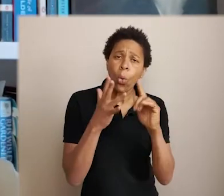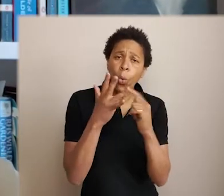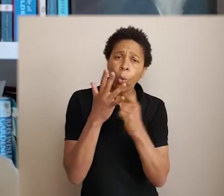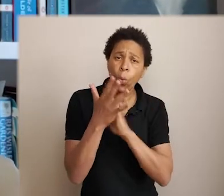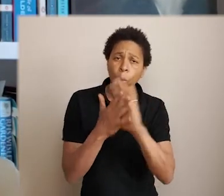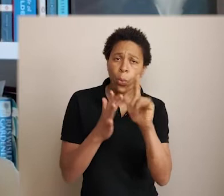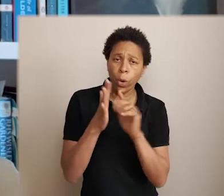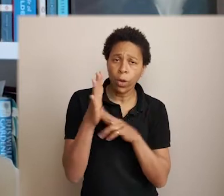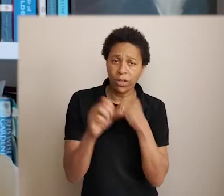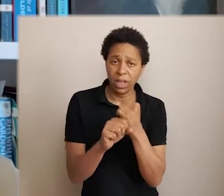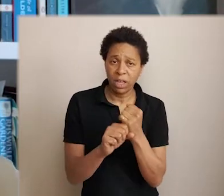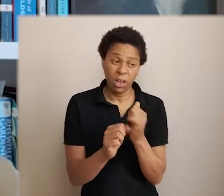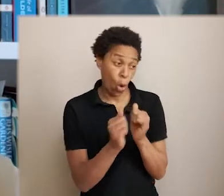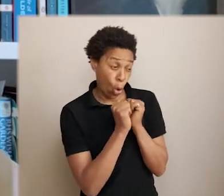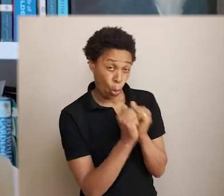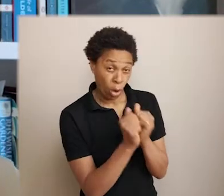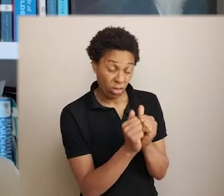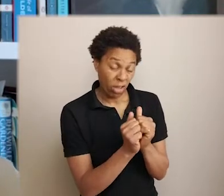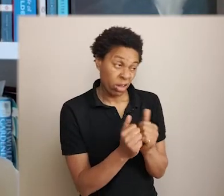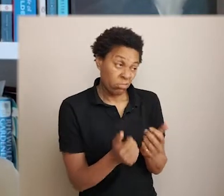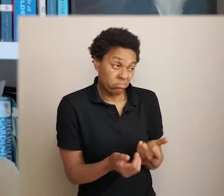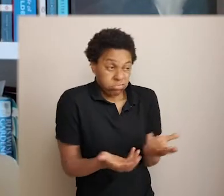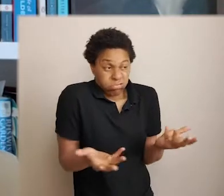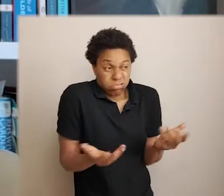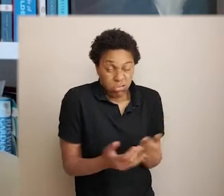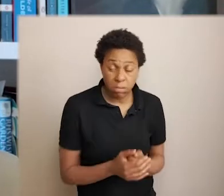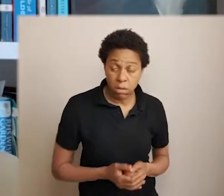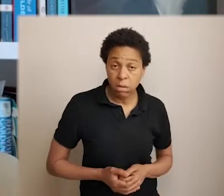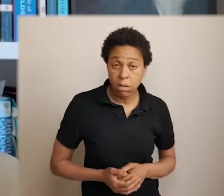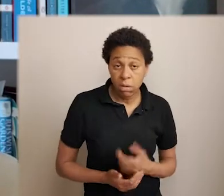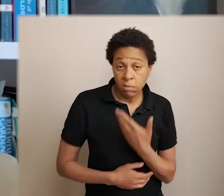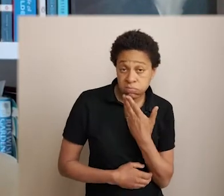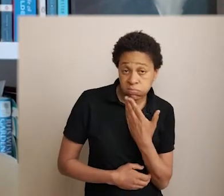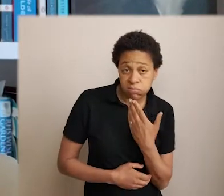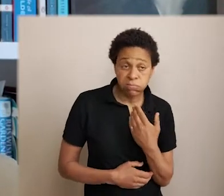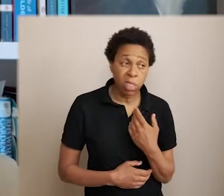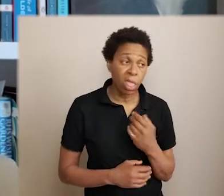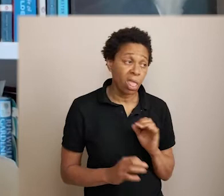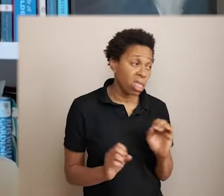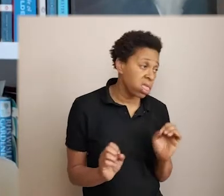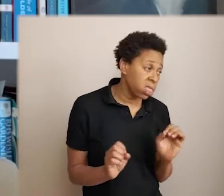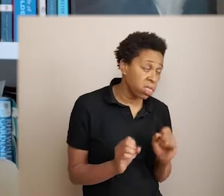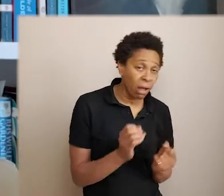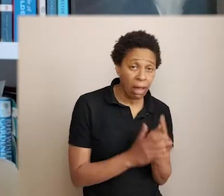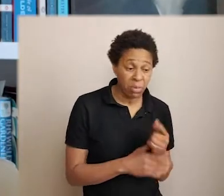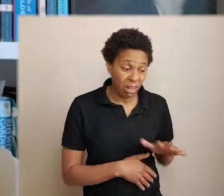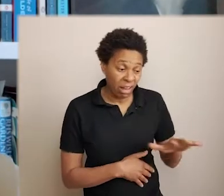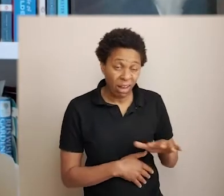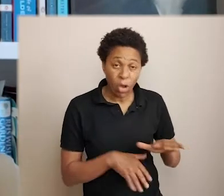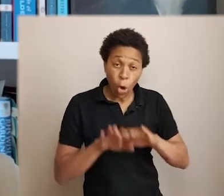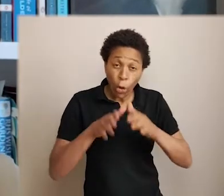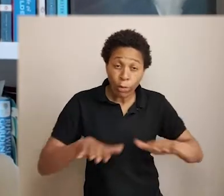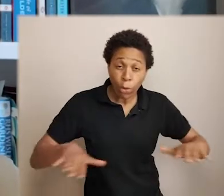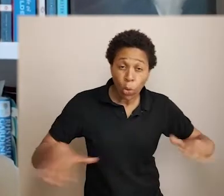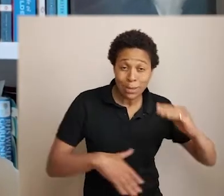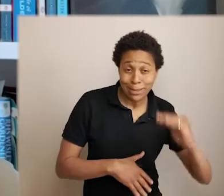You know, Worthing was Worthing. It was a fairly dull, sleepy, average seaside town, you know,